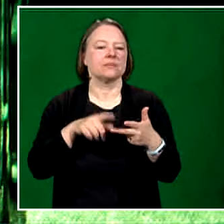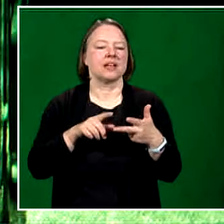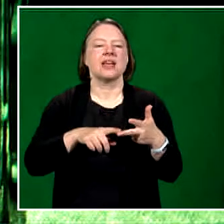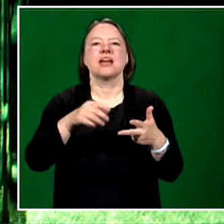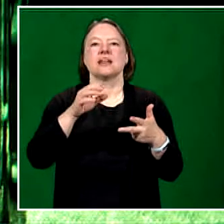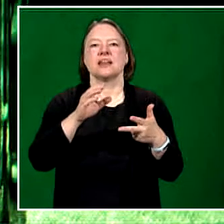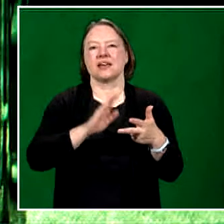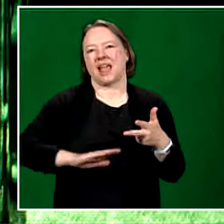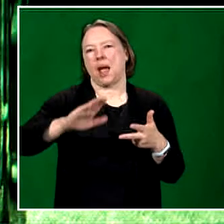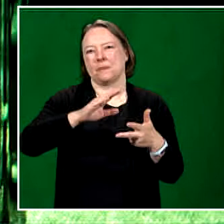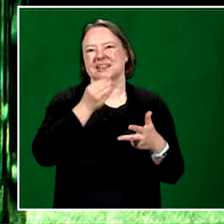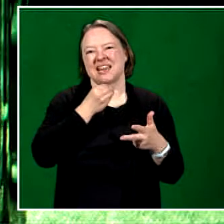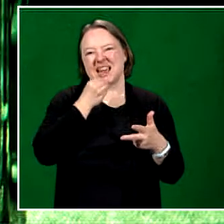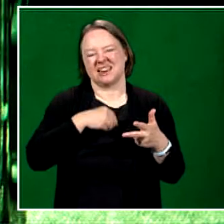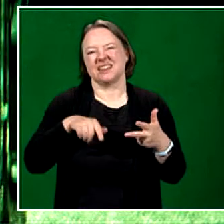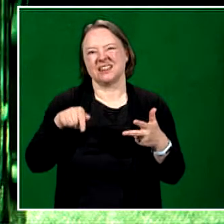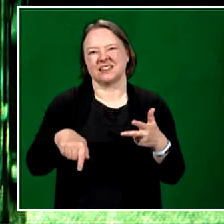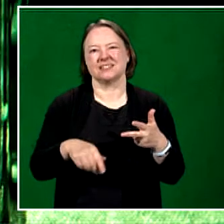Office of Sustainability.